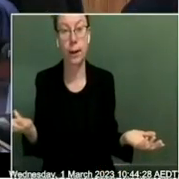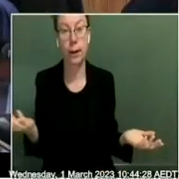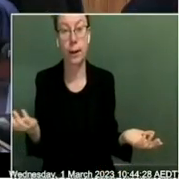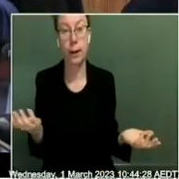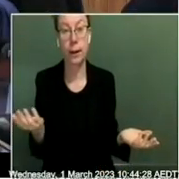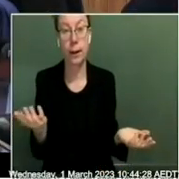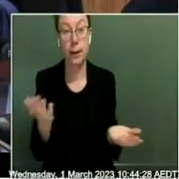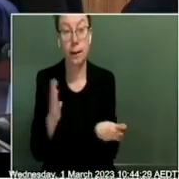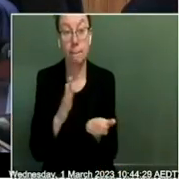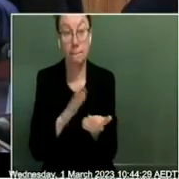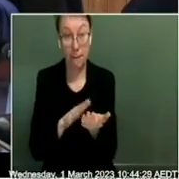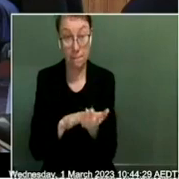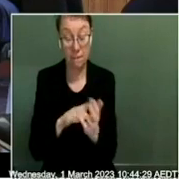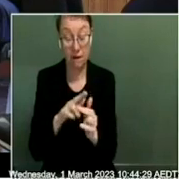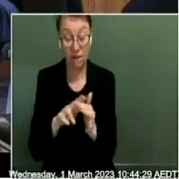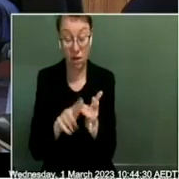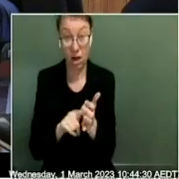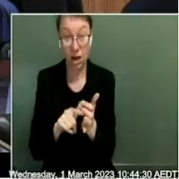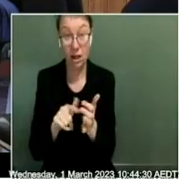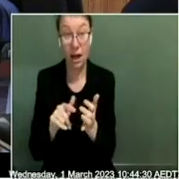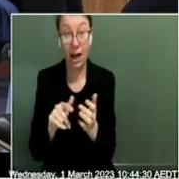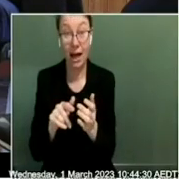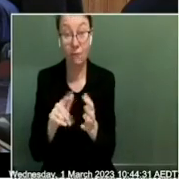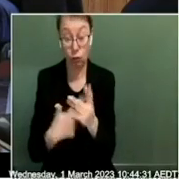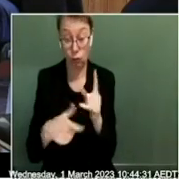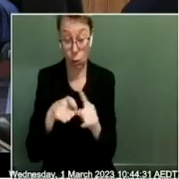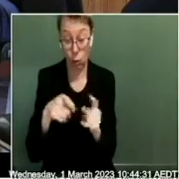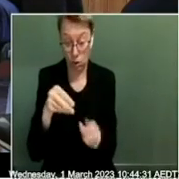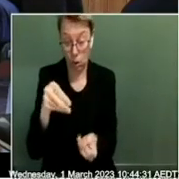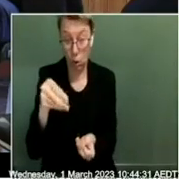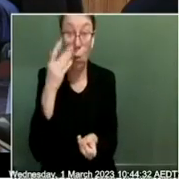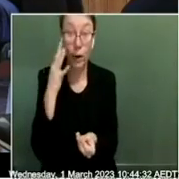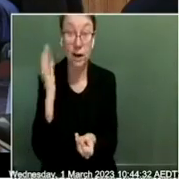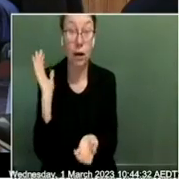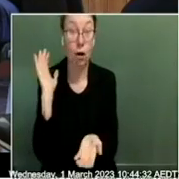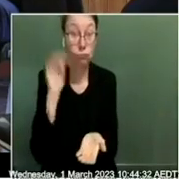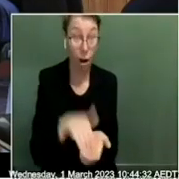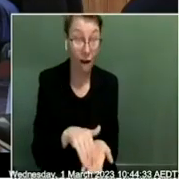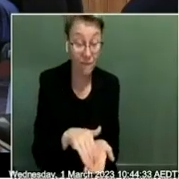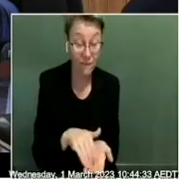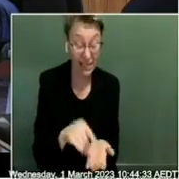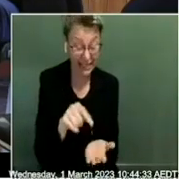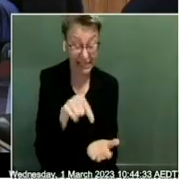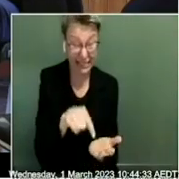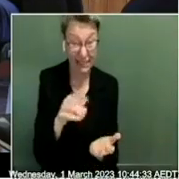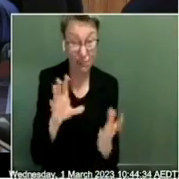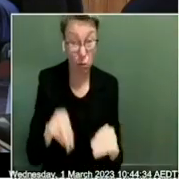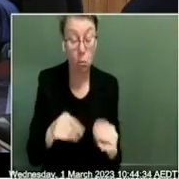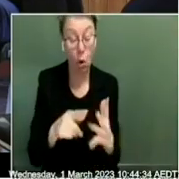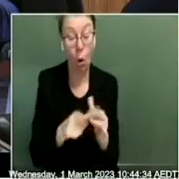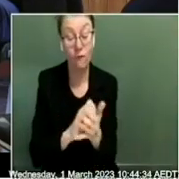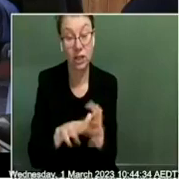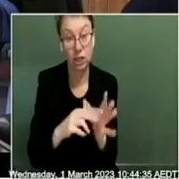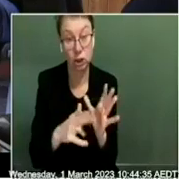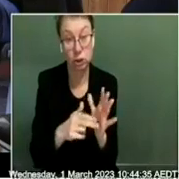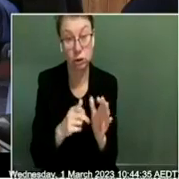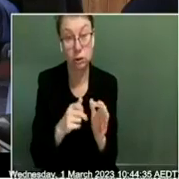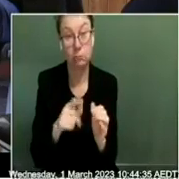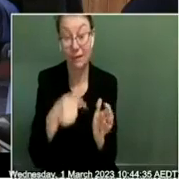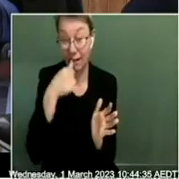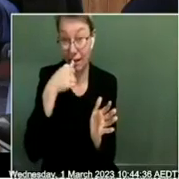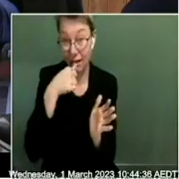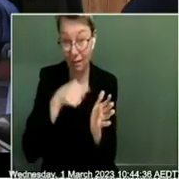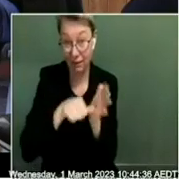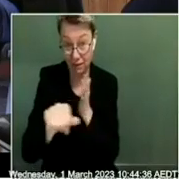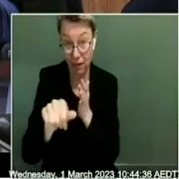wages. Well, that's from when the she's orphanage, yeah, it? That's from the oh. orphanage. But how and there's a letter, there's letters to Gran to say that your daughter's sick